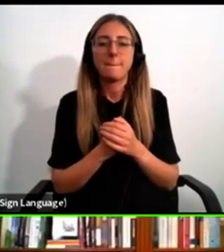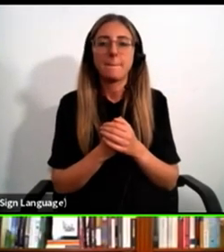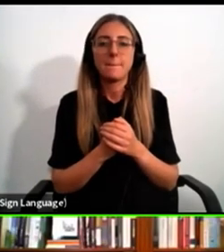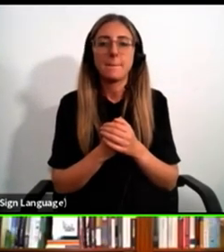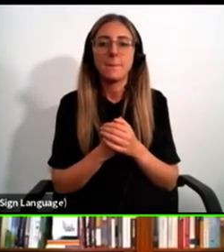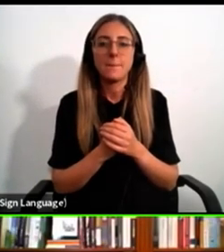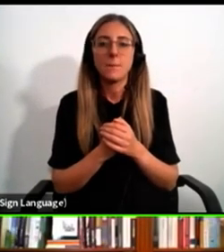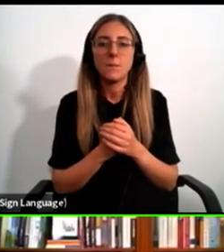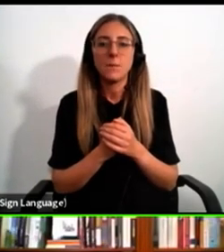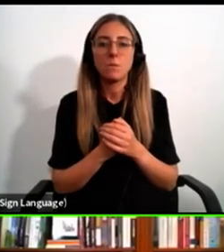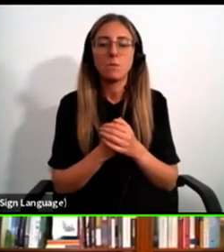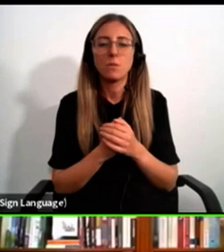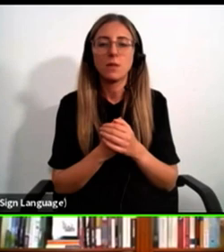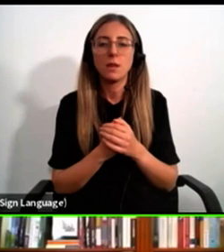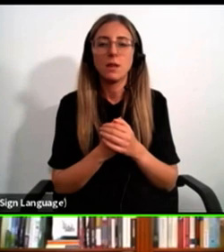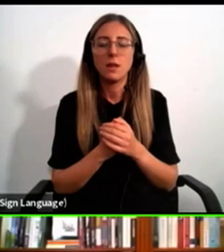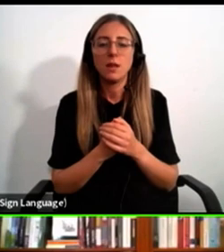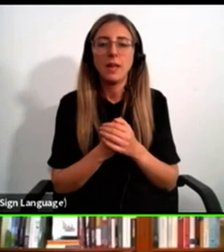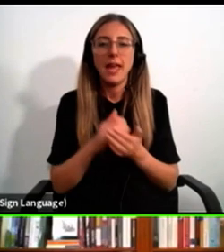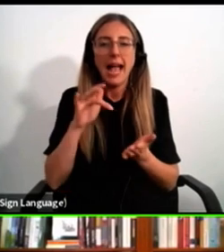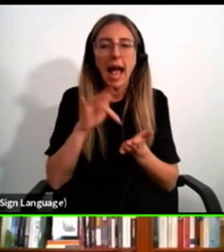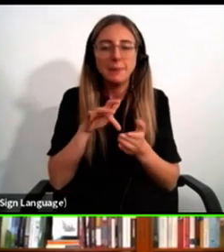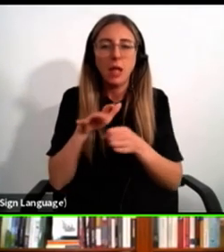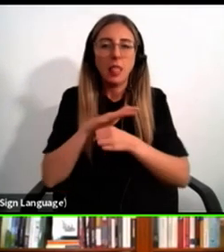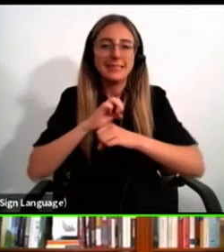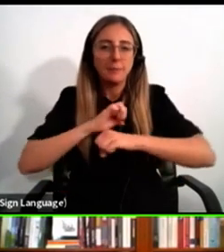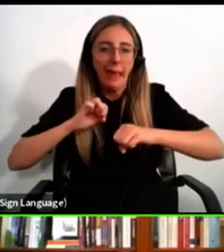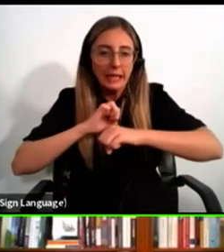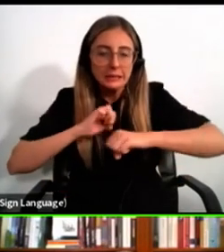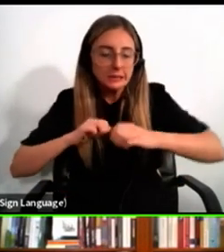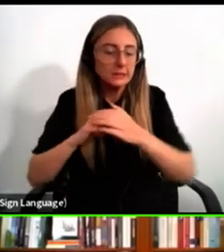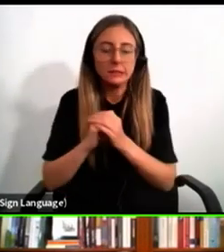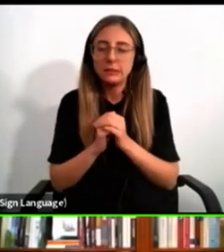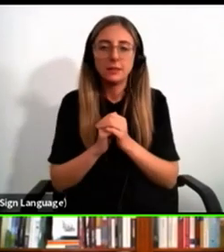very, very, very small venture capital space on the continent.